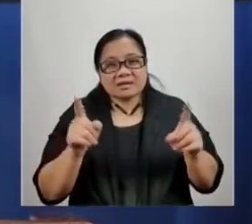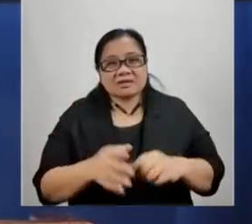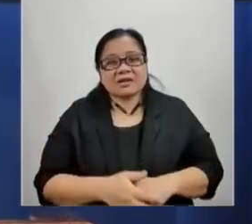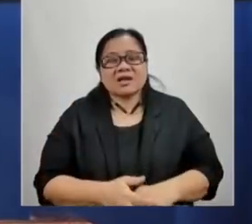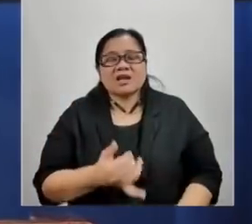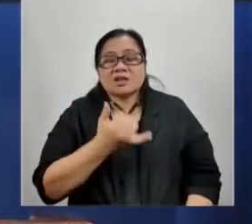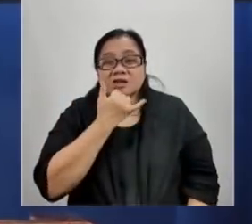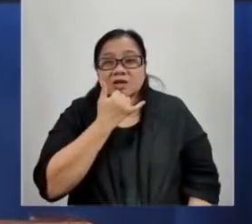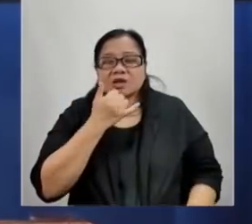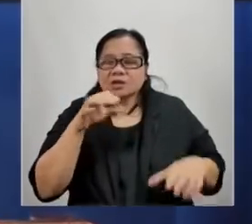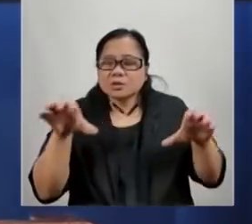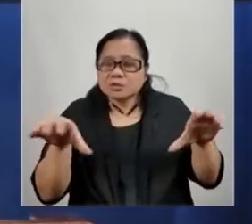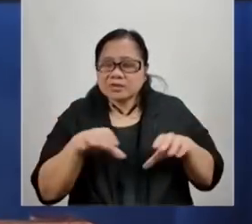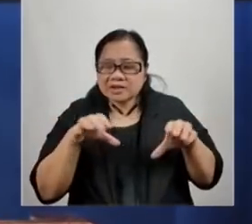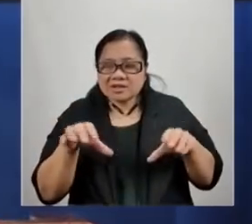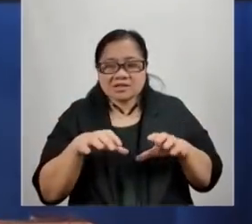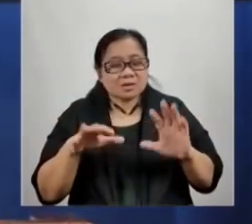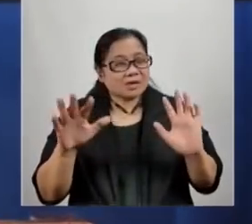committed.